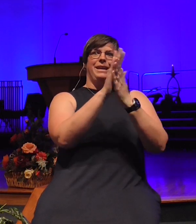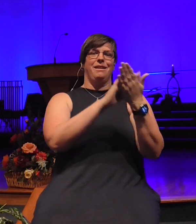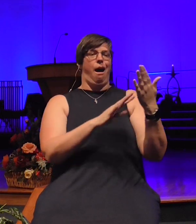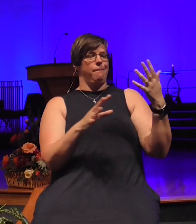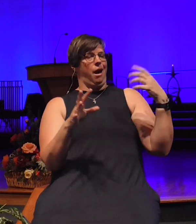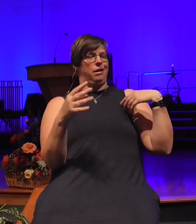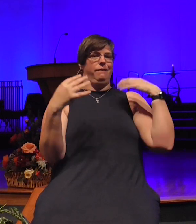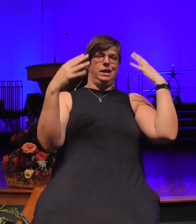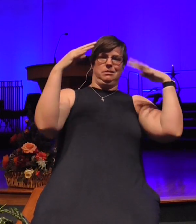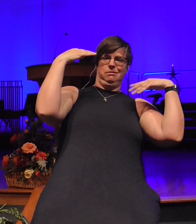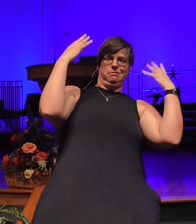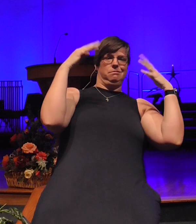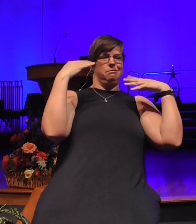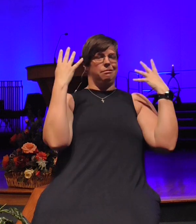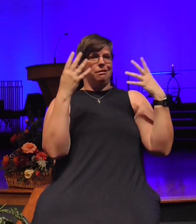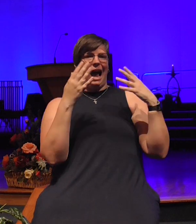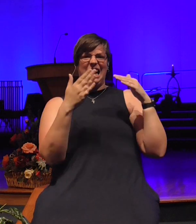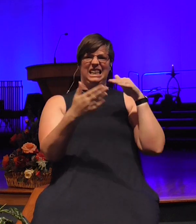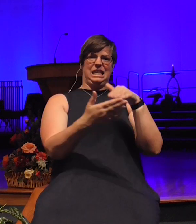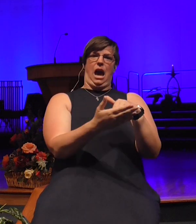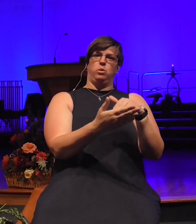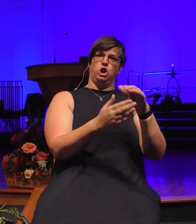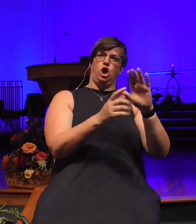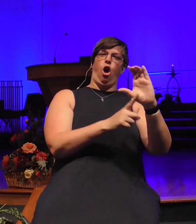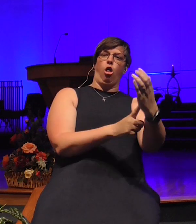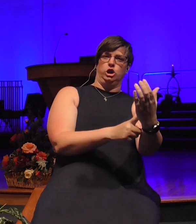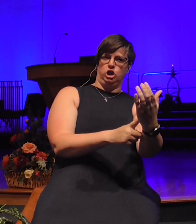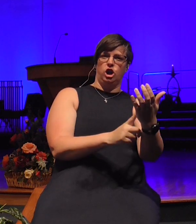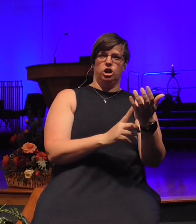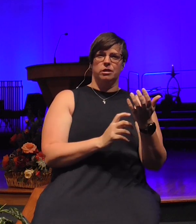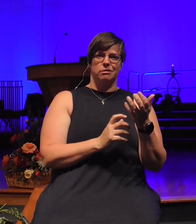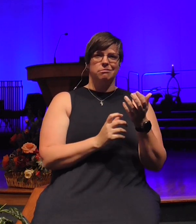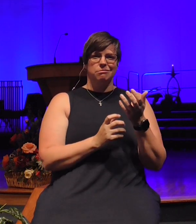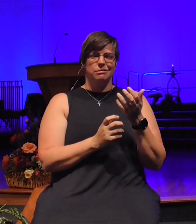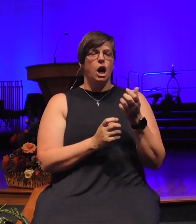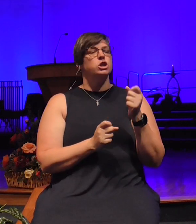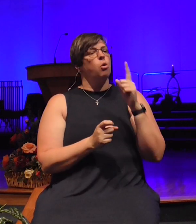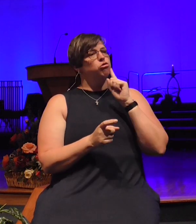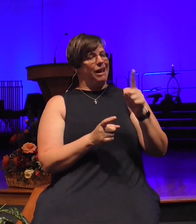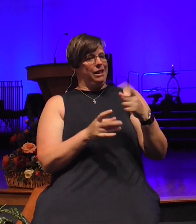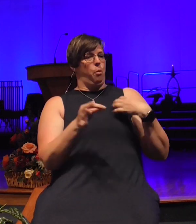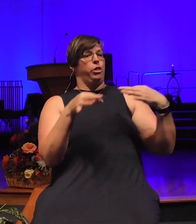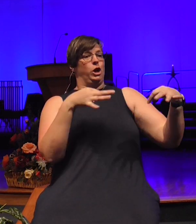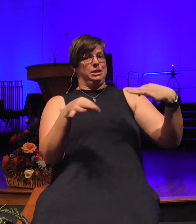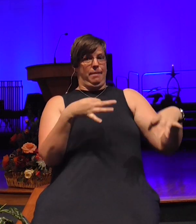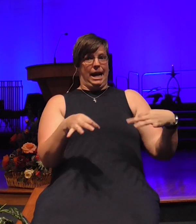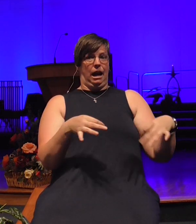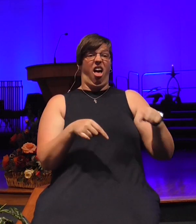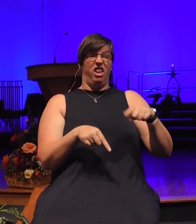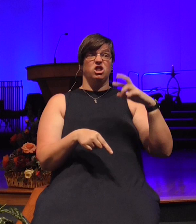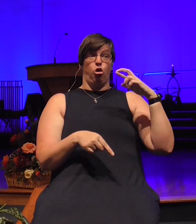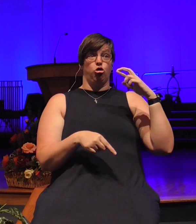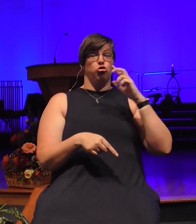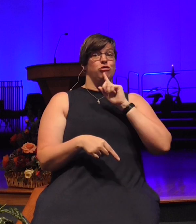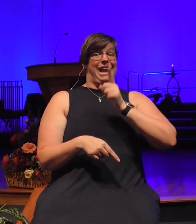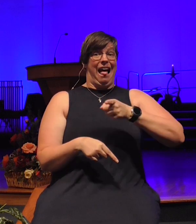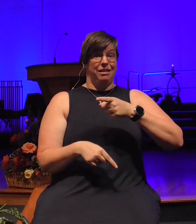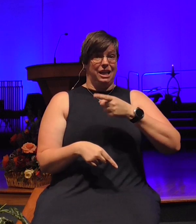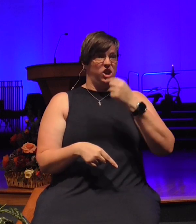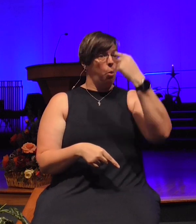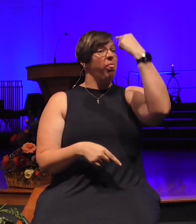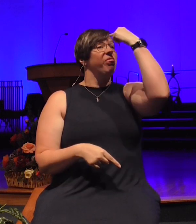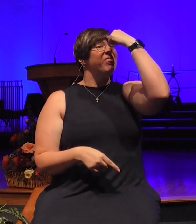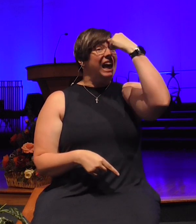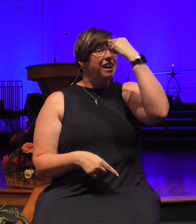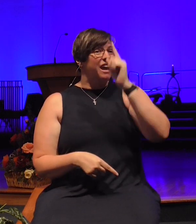of a counterculture. And yet what they're really doing is explaining to us that this reality you think is so